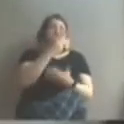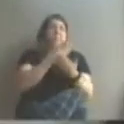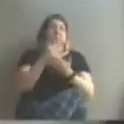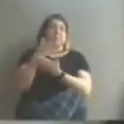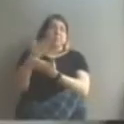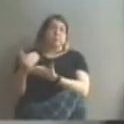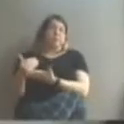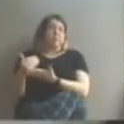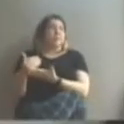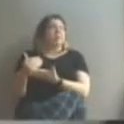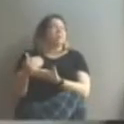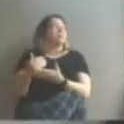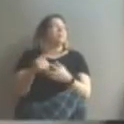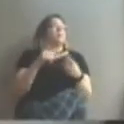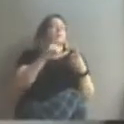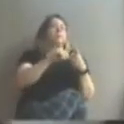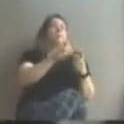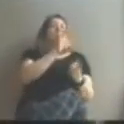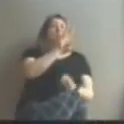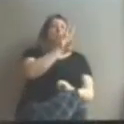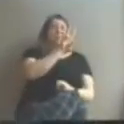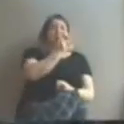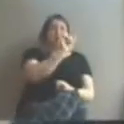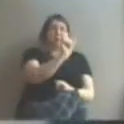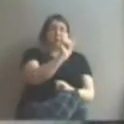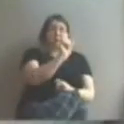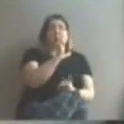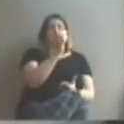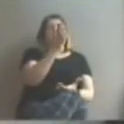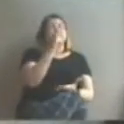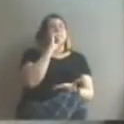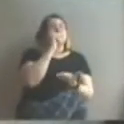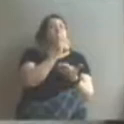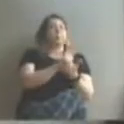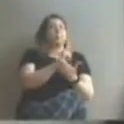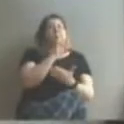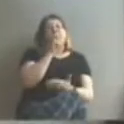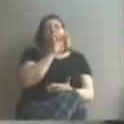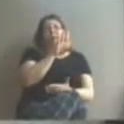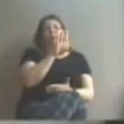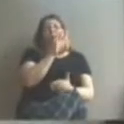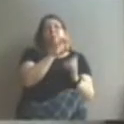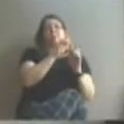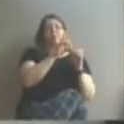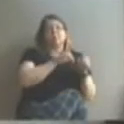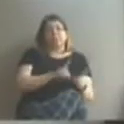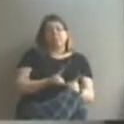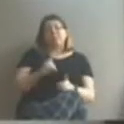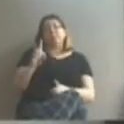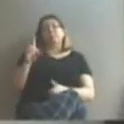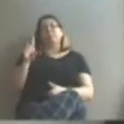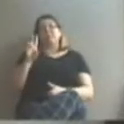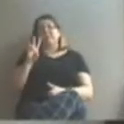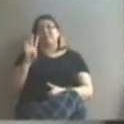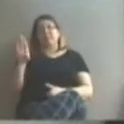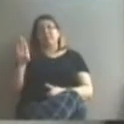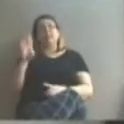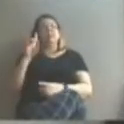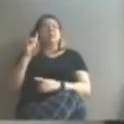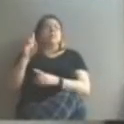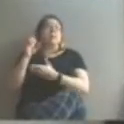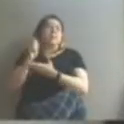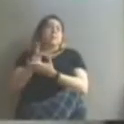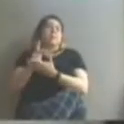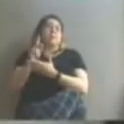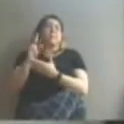of this. There's item 7A, which is the recommendation for approval of job descriptions, and 7B, which is recommendation of approval of